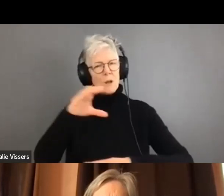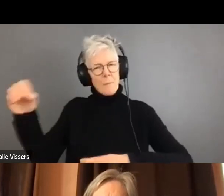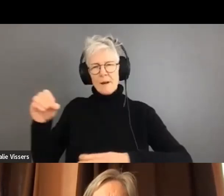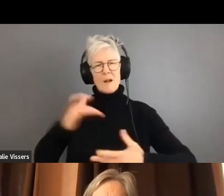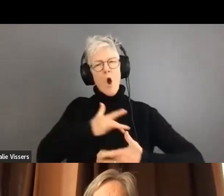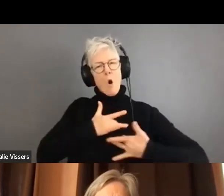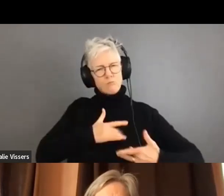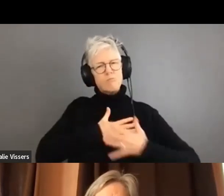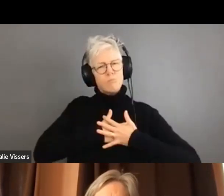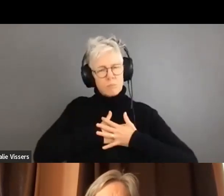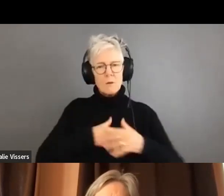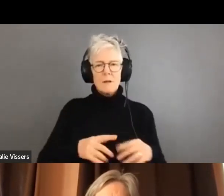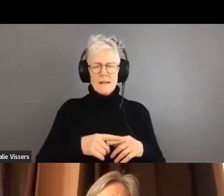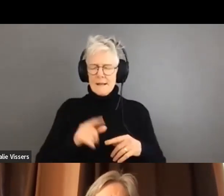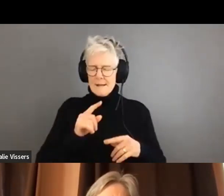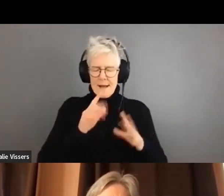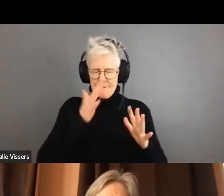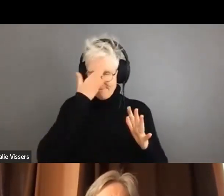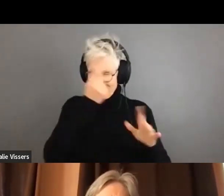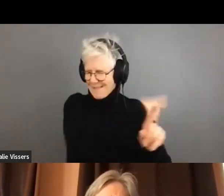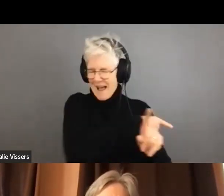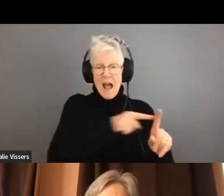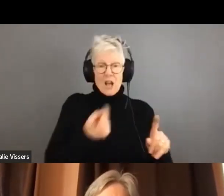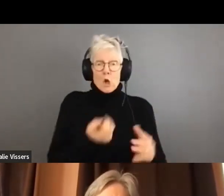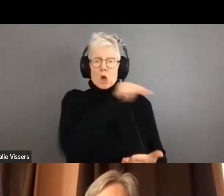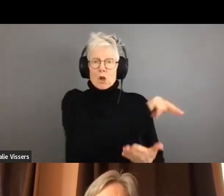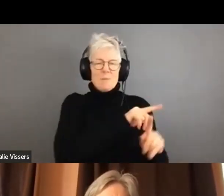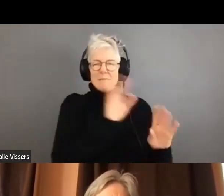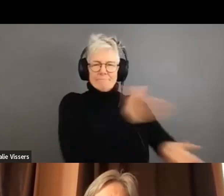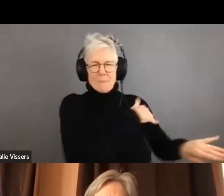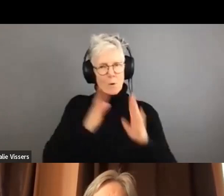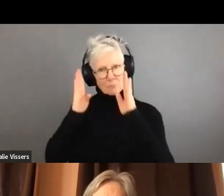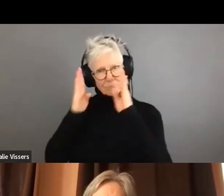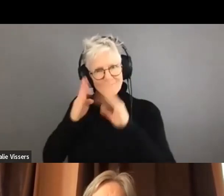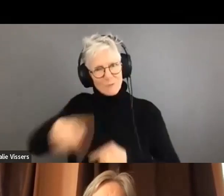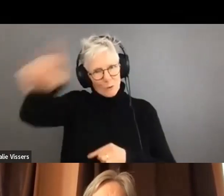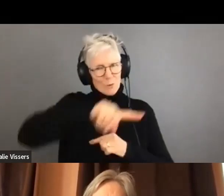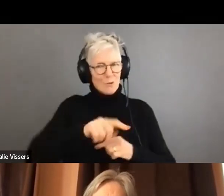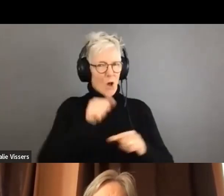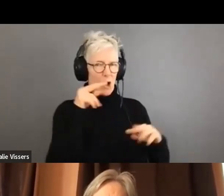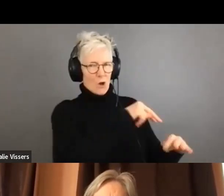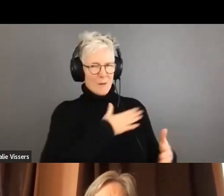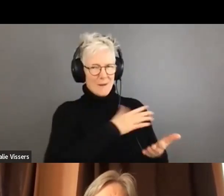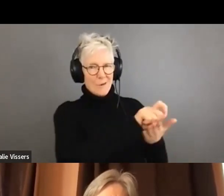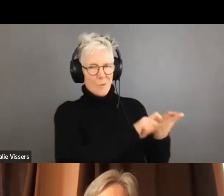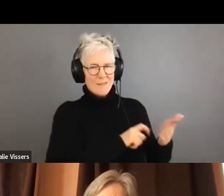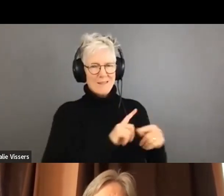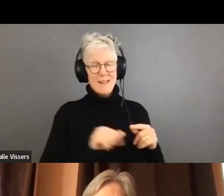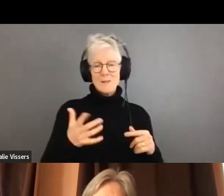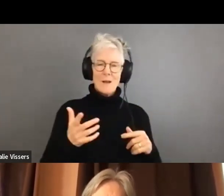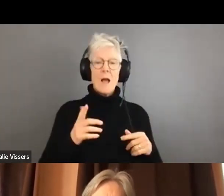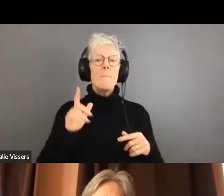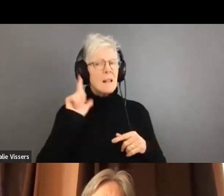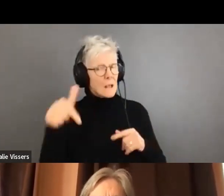not going to multi-curse here because I want to put my attention on you. I know it's in my notes somewhere, but I want to give all of you my full attention. And that's why you talk to me